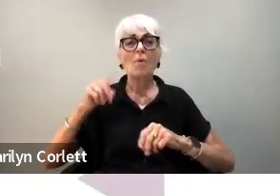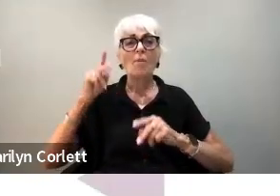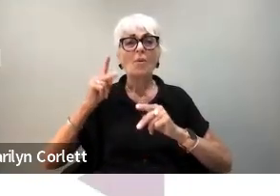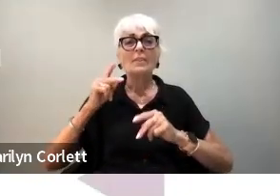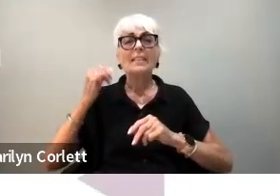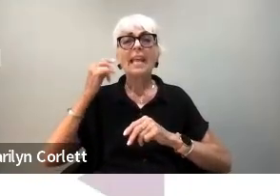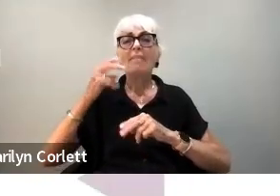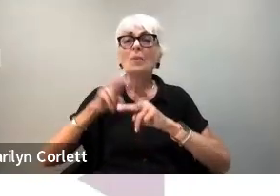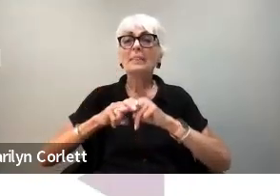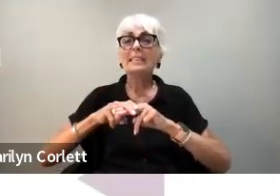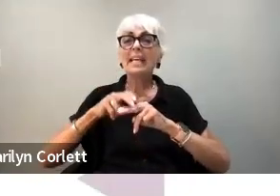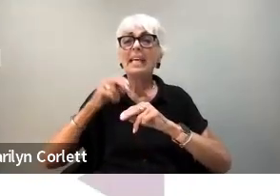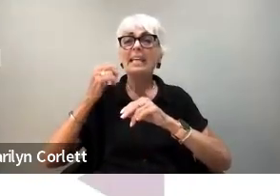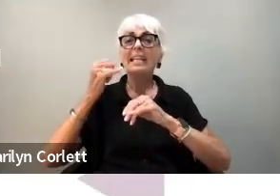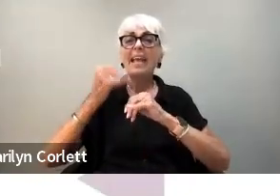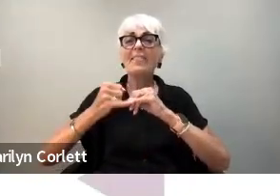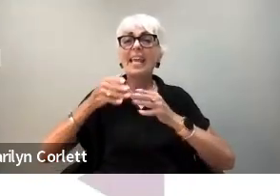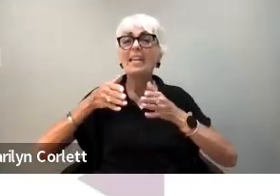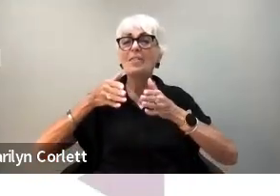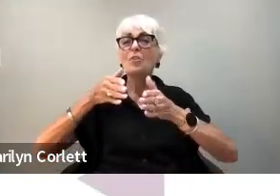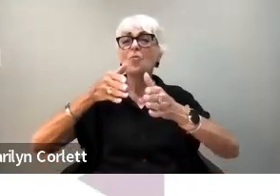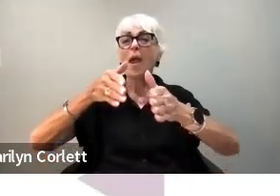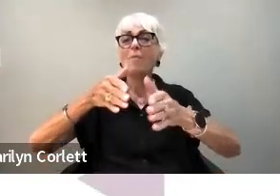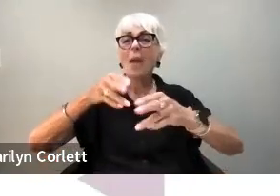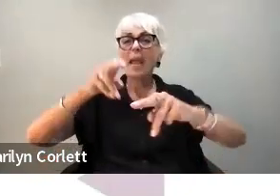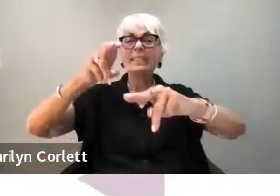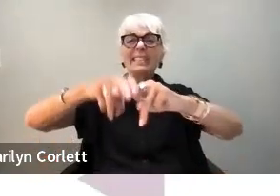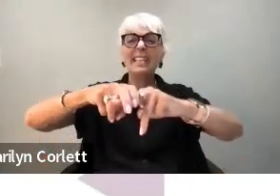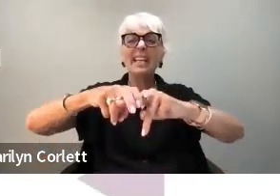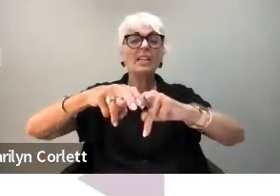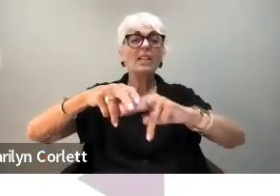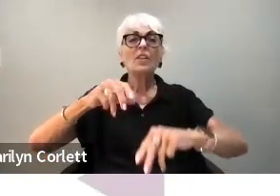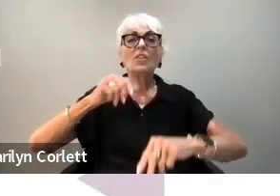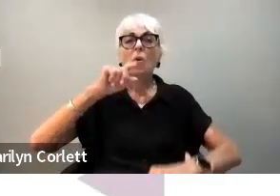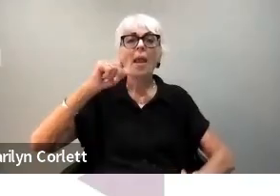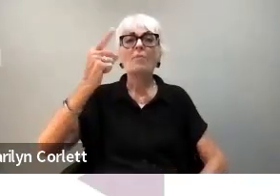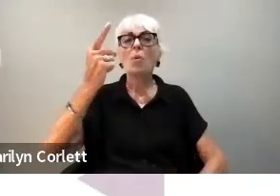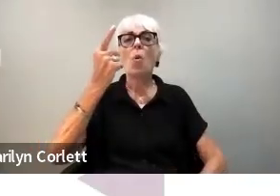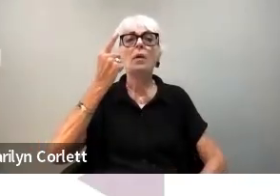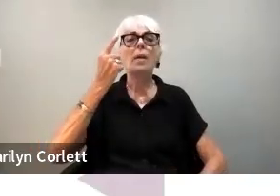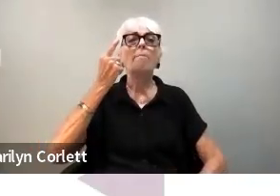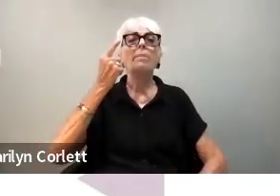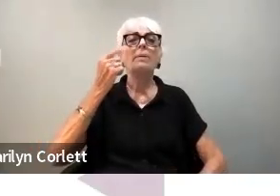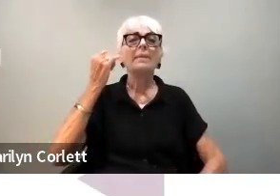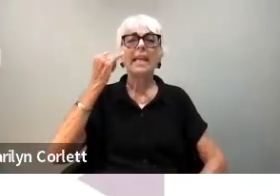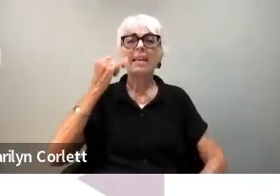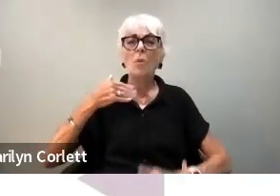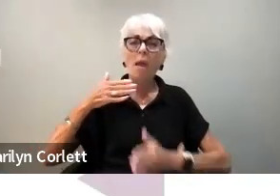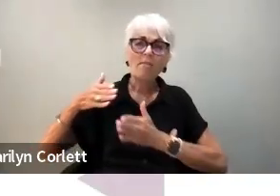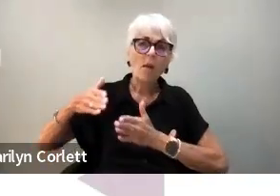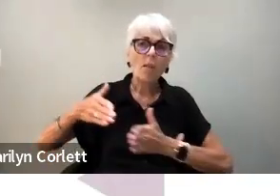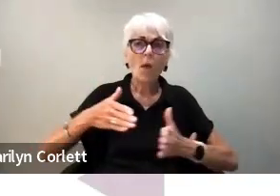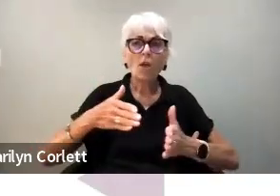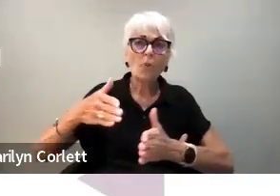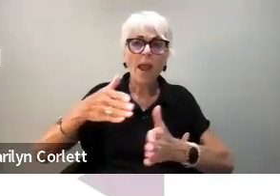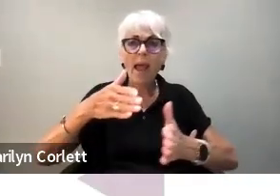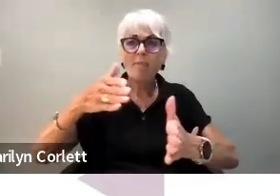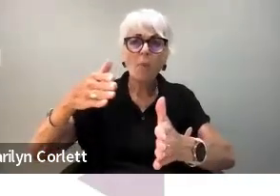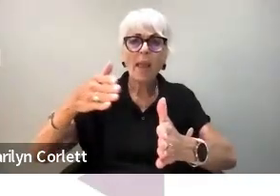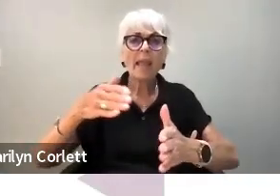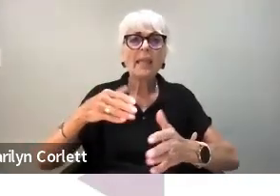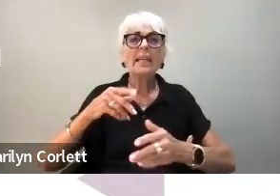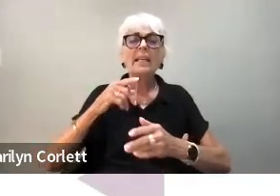end of your driveway. So you don't have to walk, up a far ways if you have a long driveway to